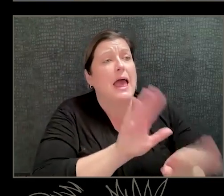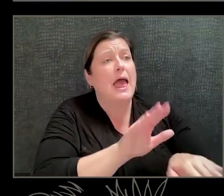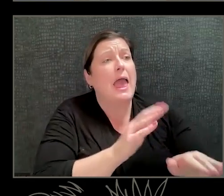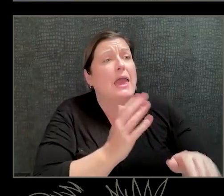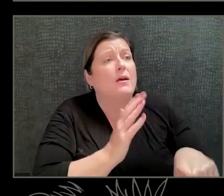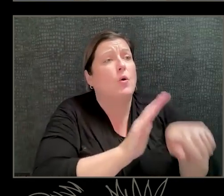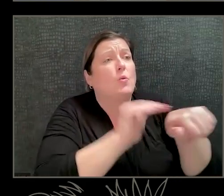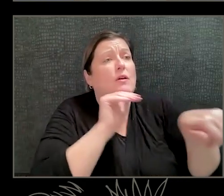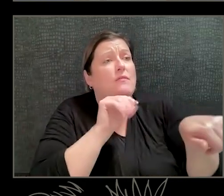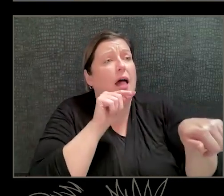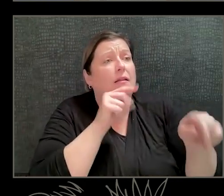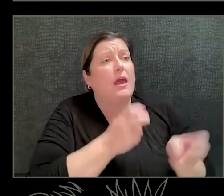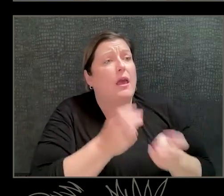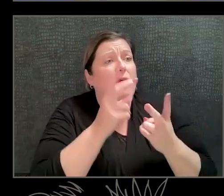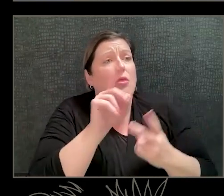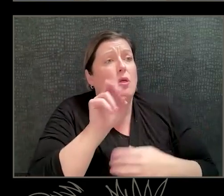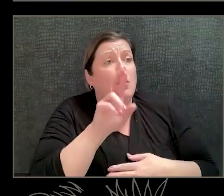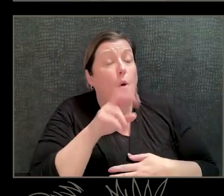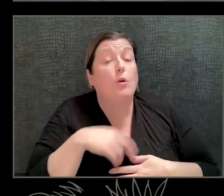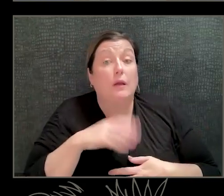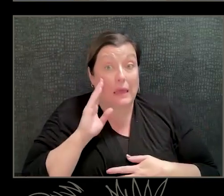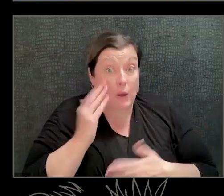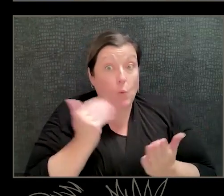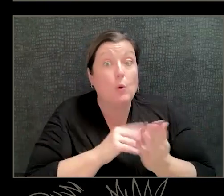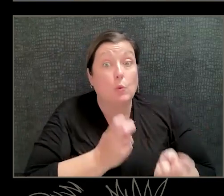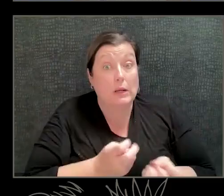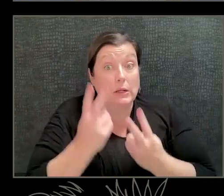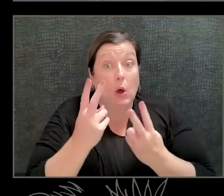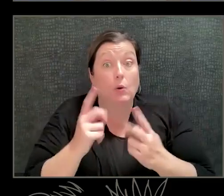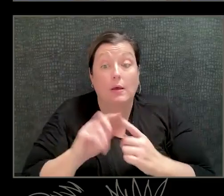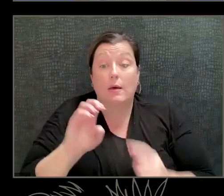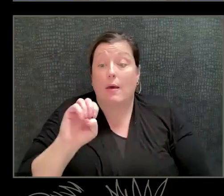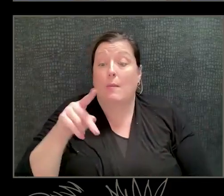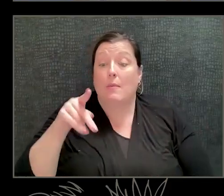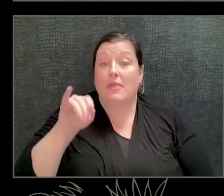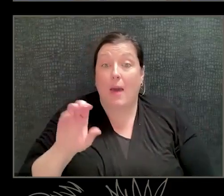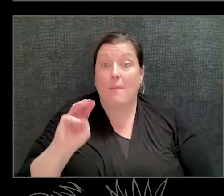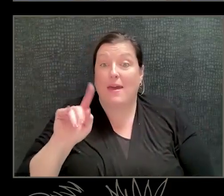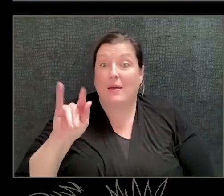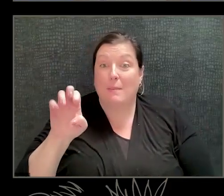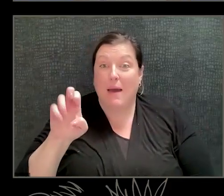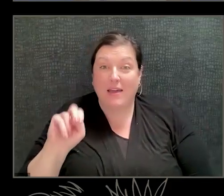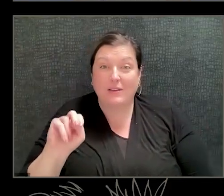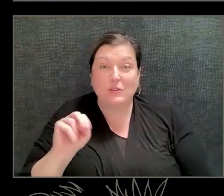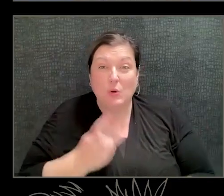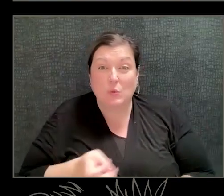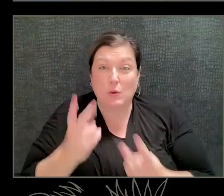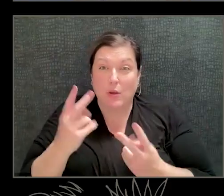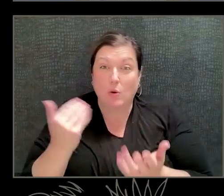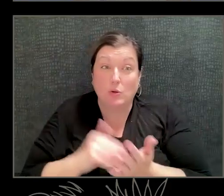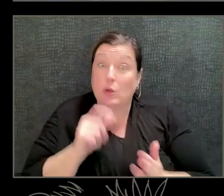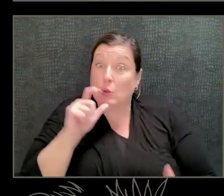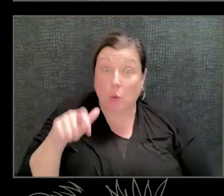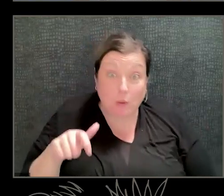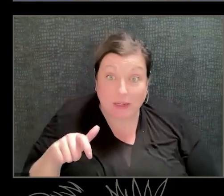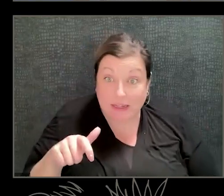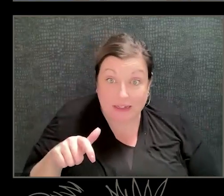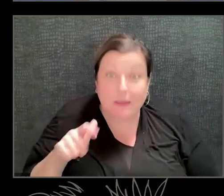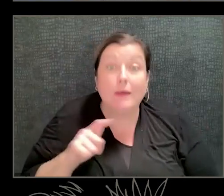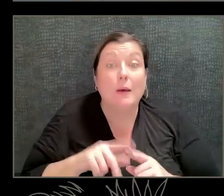loader. The tasks will reload, but now the epics and the milestones are going to reload too. You don't need those reloading, but they are